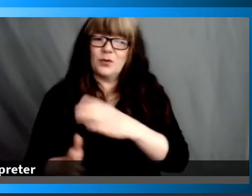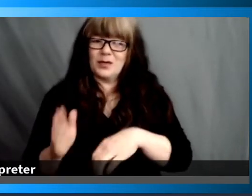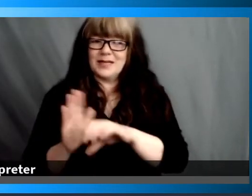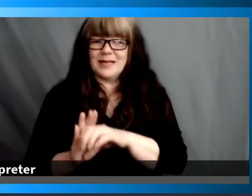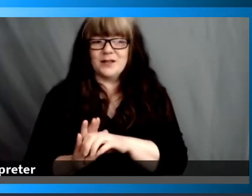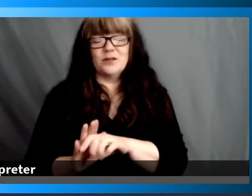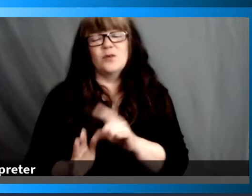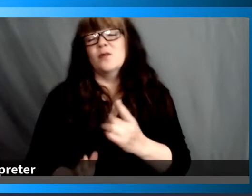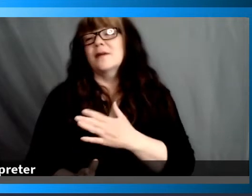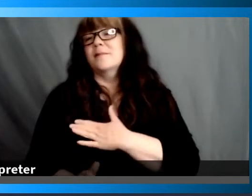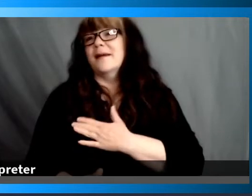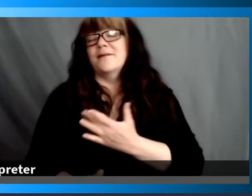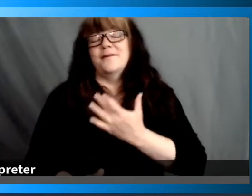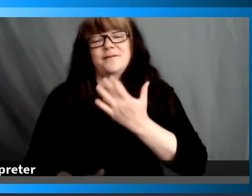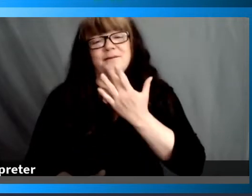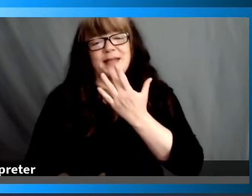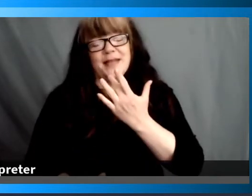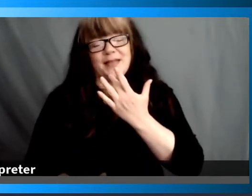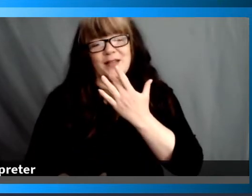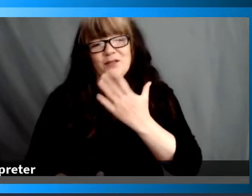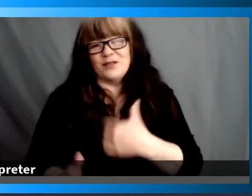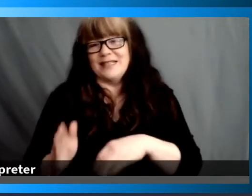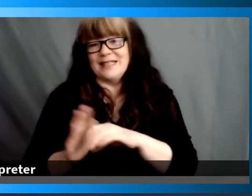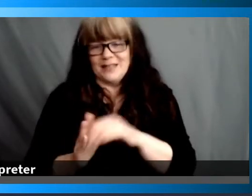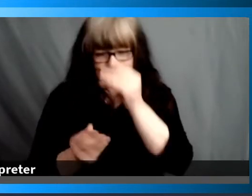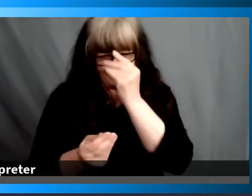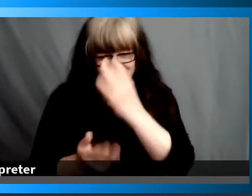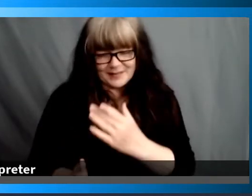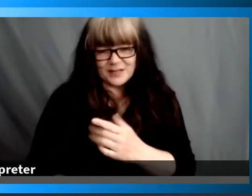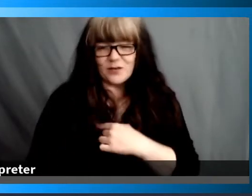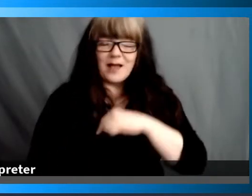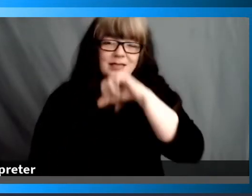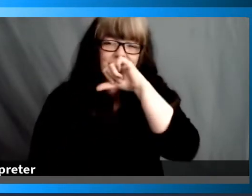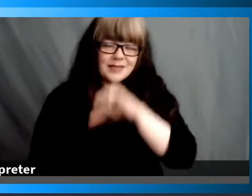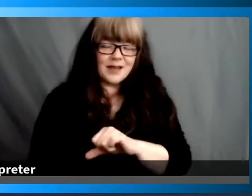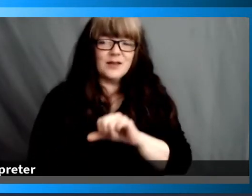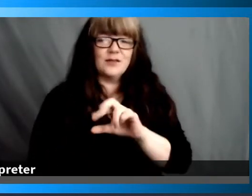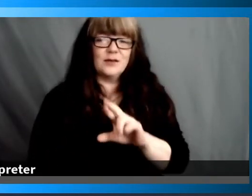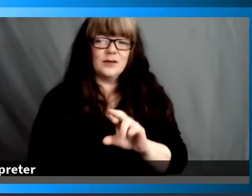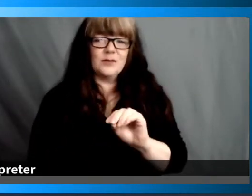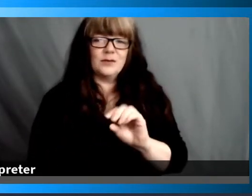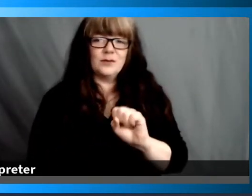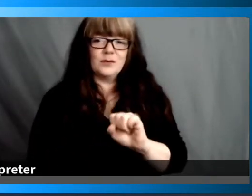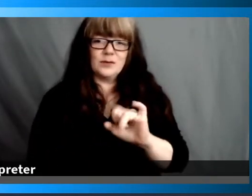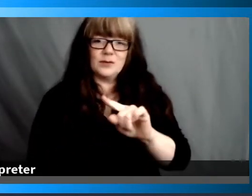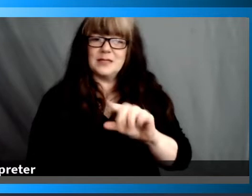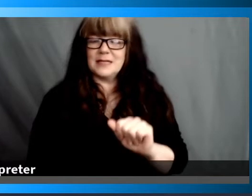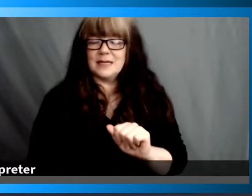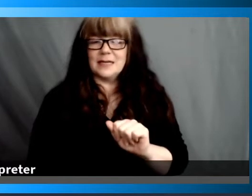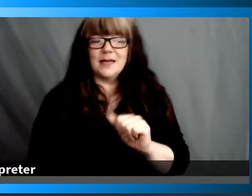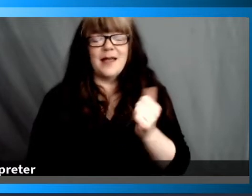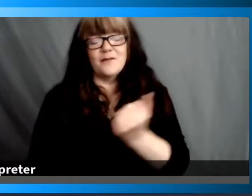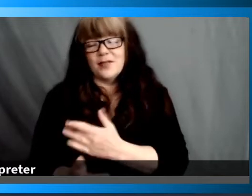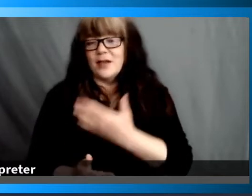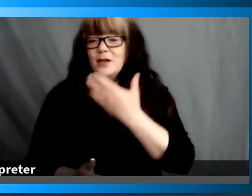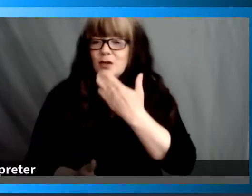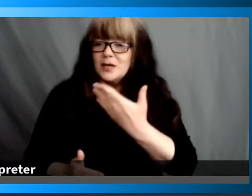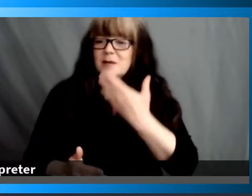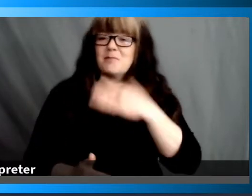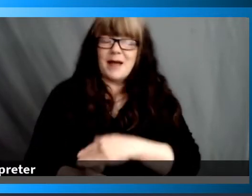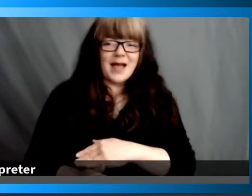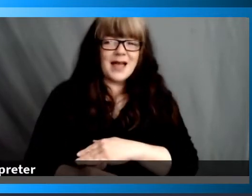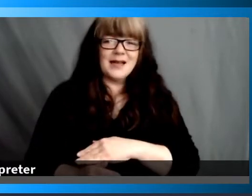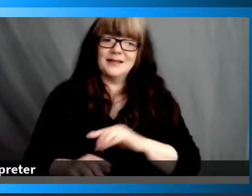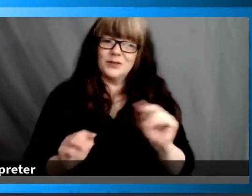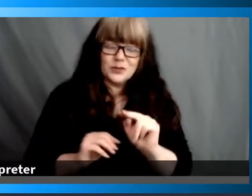one of my favorite characters. Let me just get that out of the way. I absolutely love everything about her good, bad, or indifferent. She's a survivor